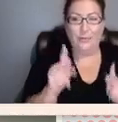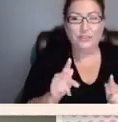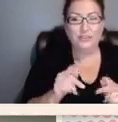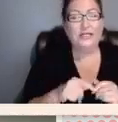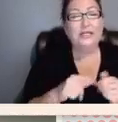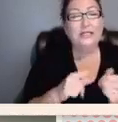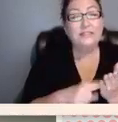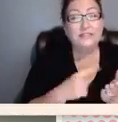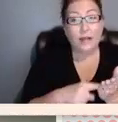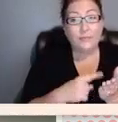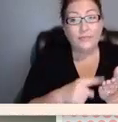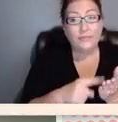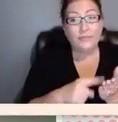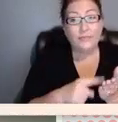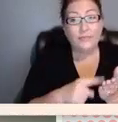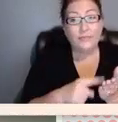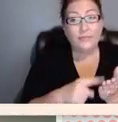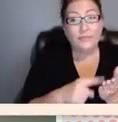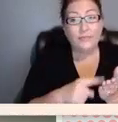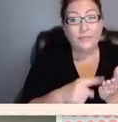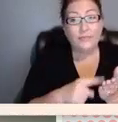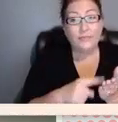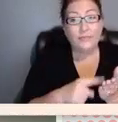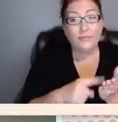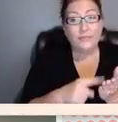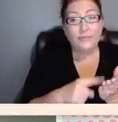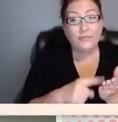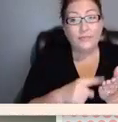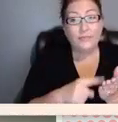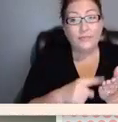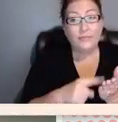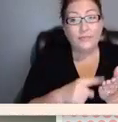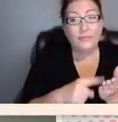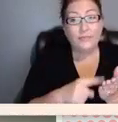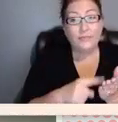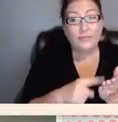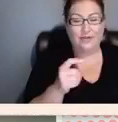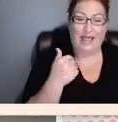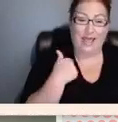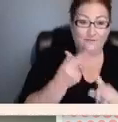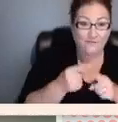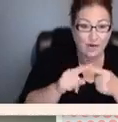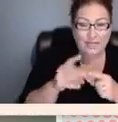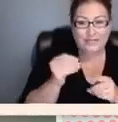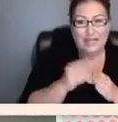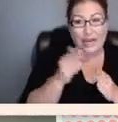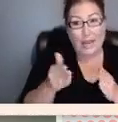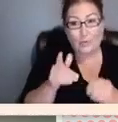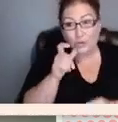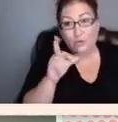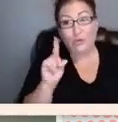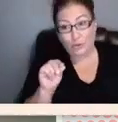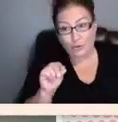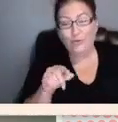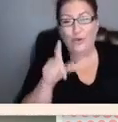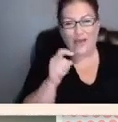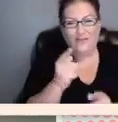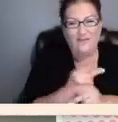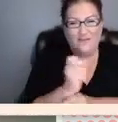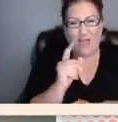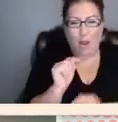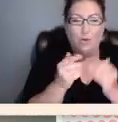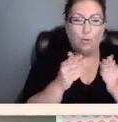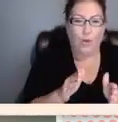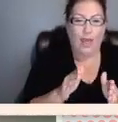Sometimes family members don't, so they have friends and neighbors who do. You've got to figure out a way